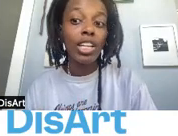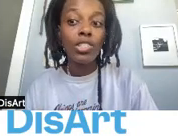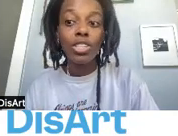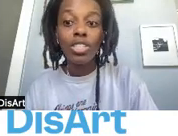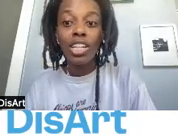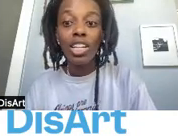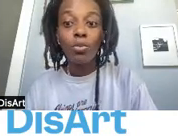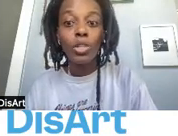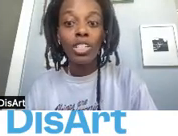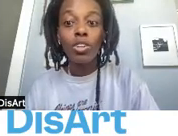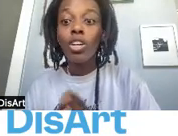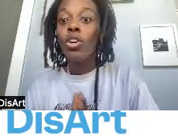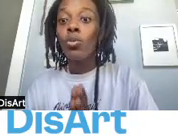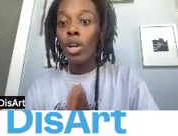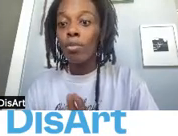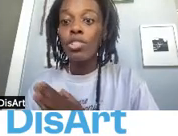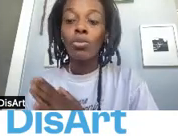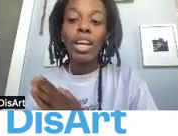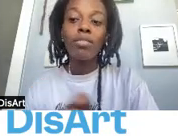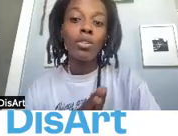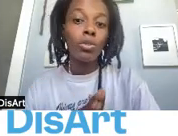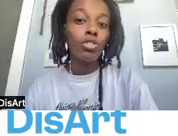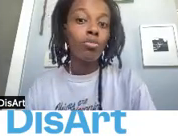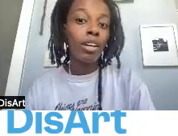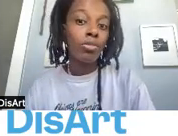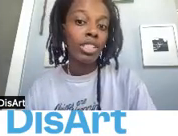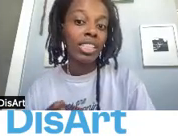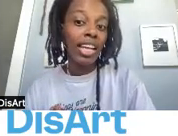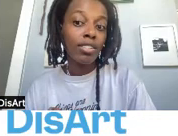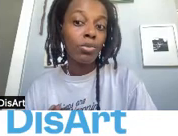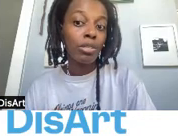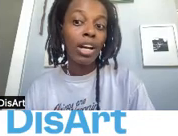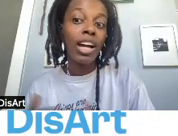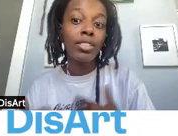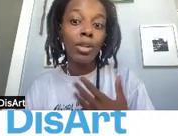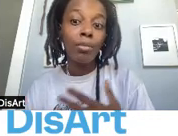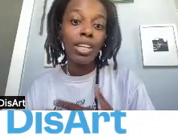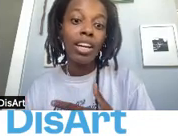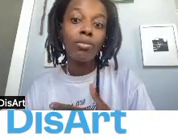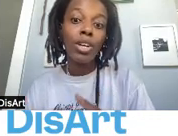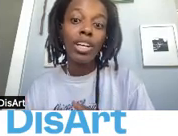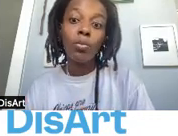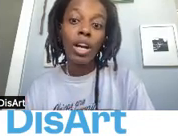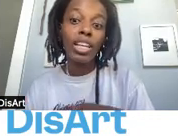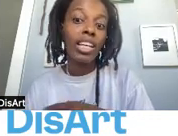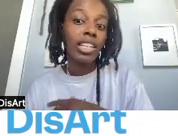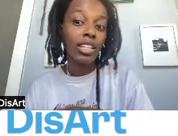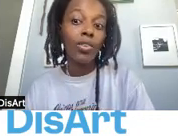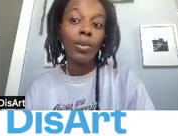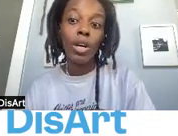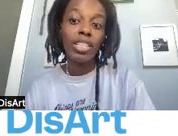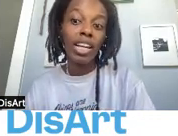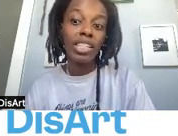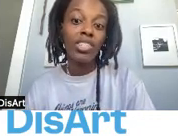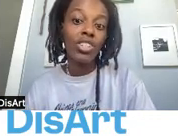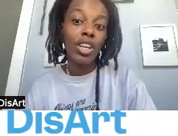metal stage. The stage has a wooden ramp to the right of it with 2x4 slats of wood behind the ramp that have red, white, and yellow